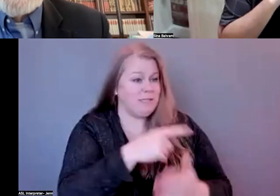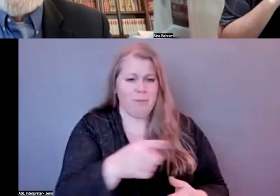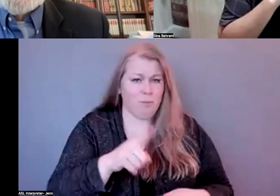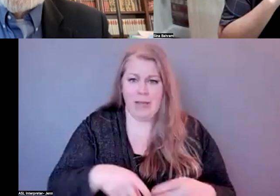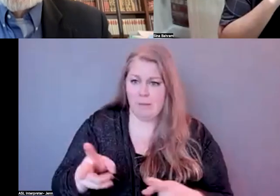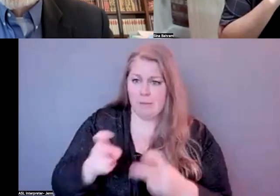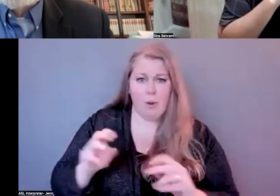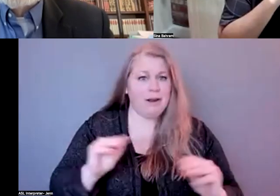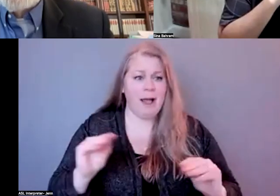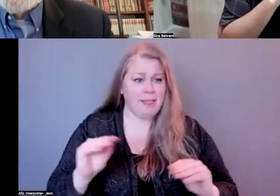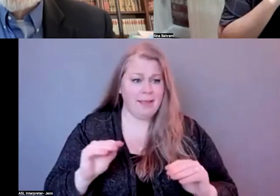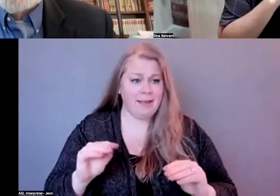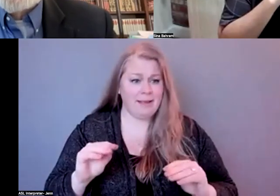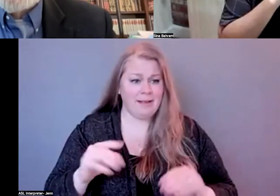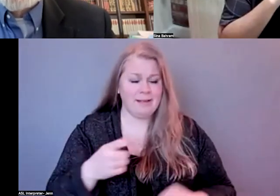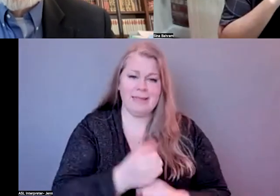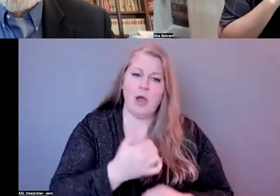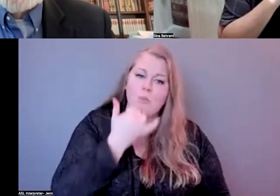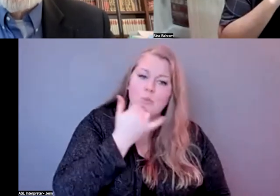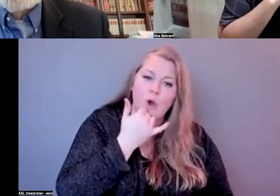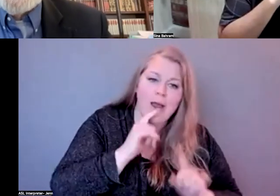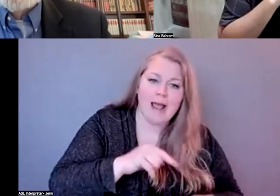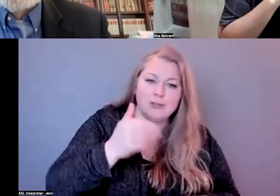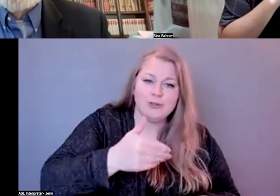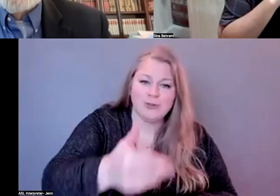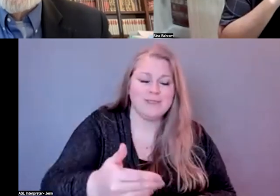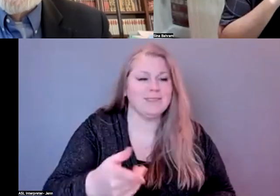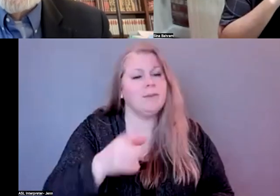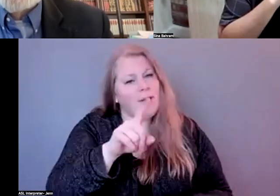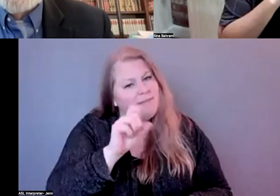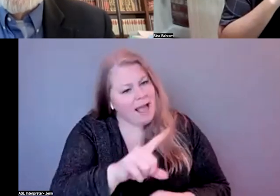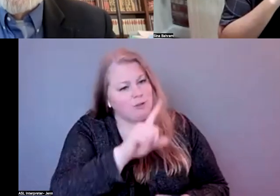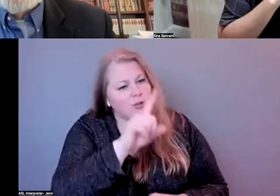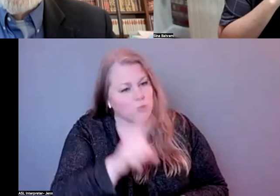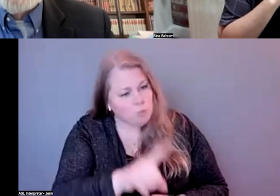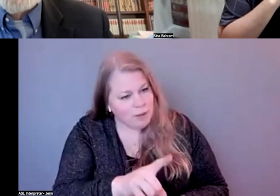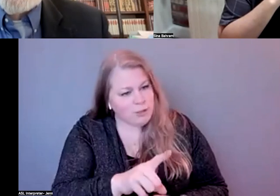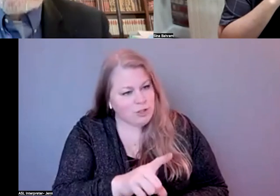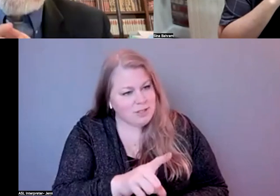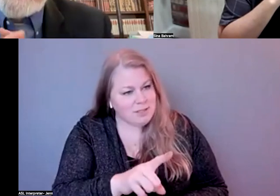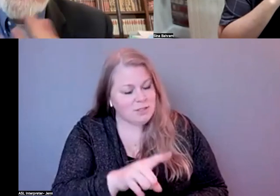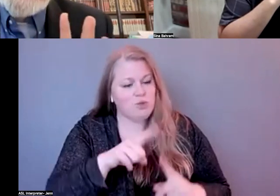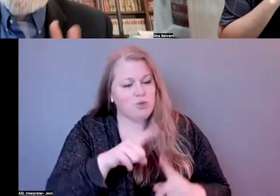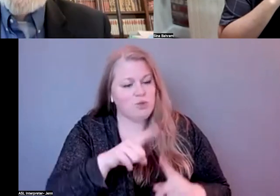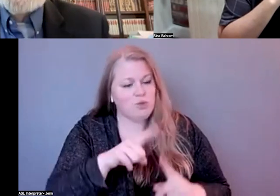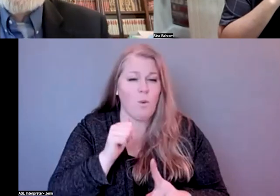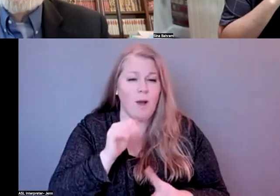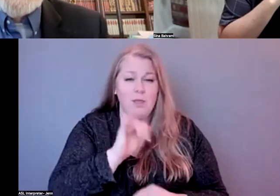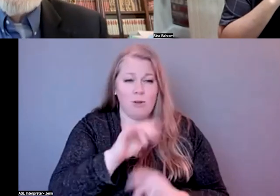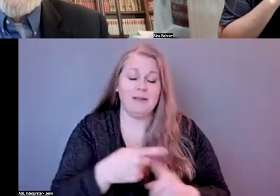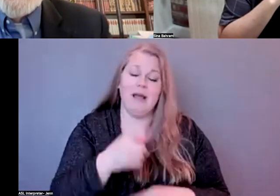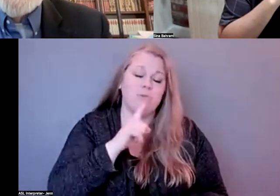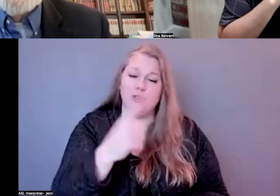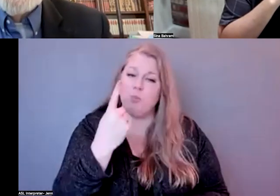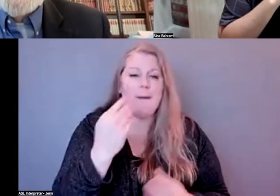it, and they get wrong answers. But there's ways of asking it questions that you can avoid those. Of course, there's a million ways you can ask it to